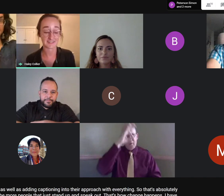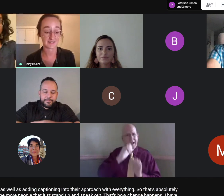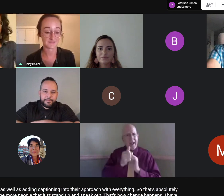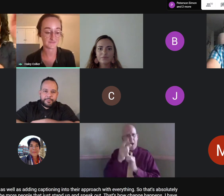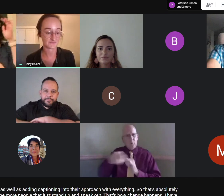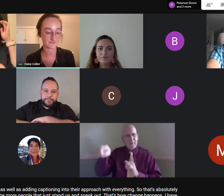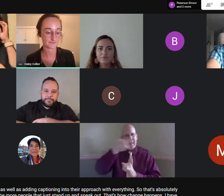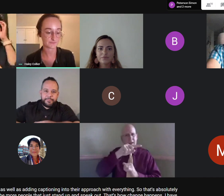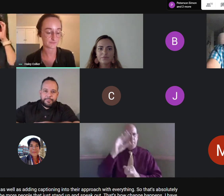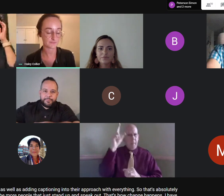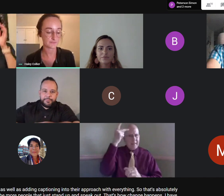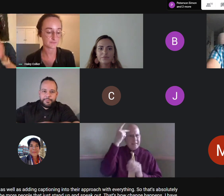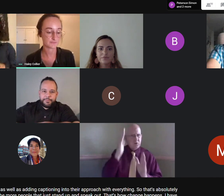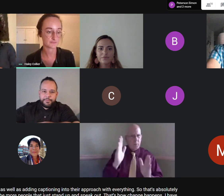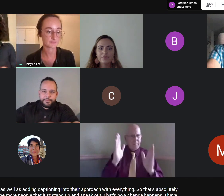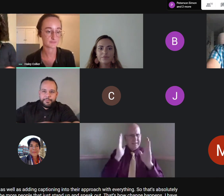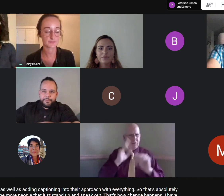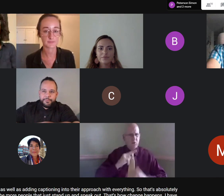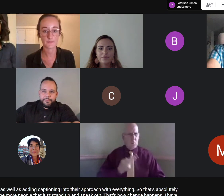attention or listen?